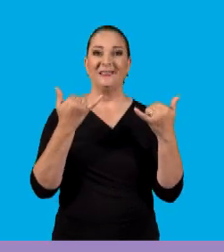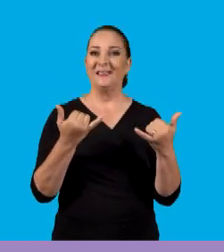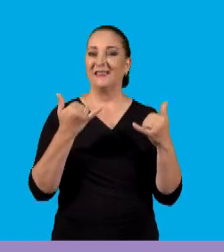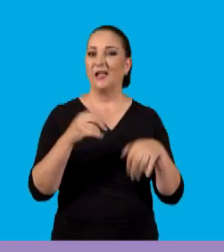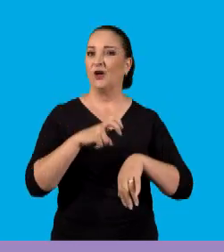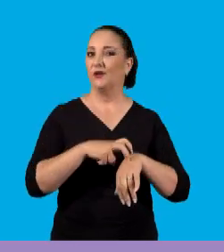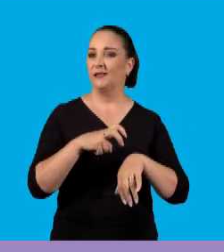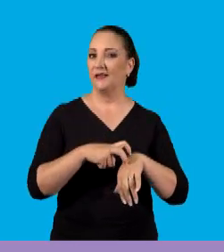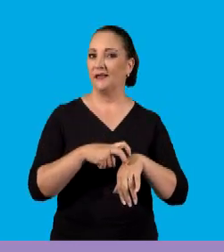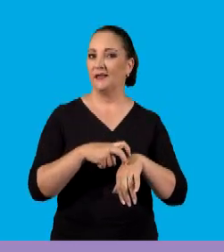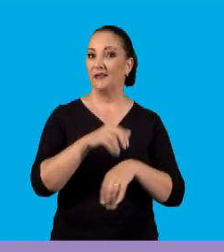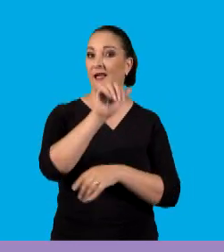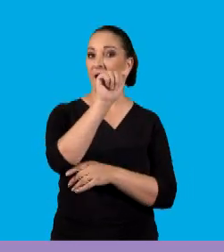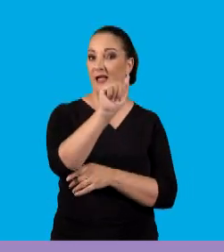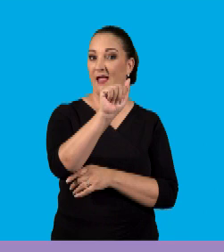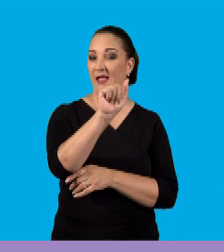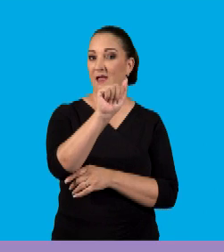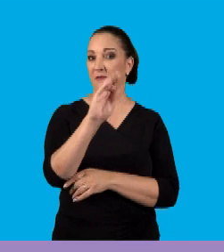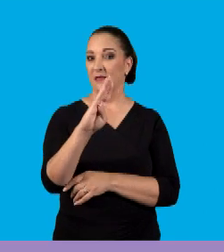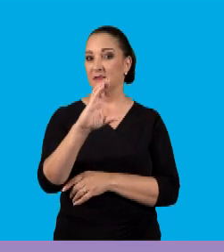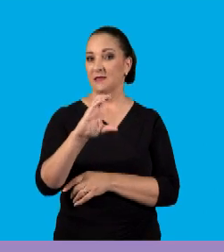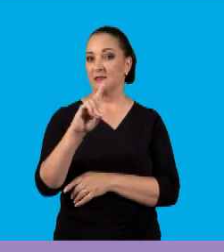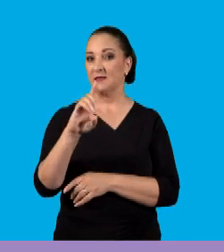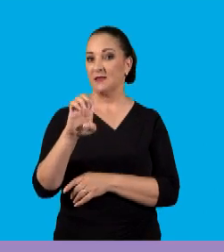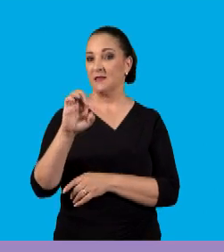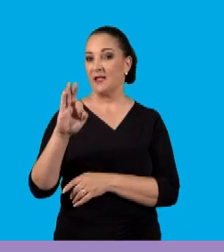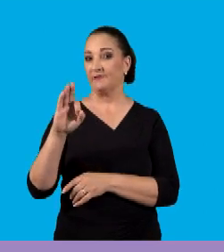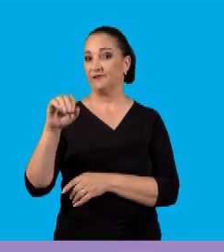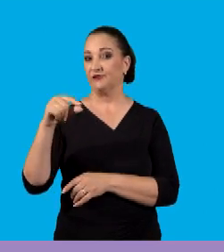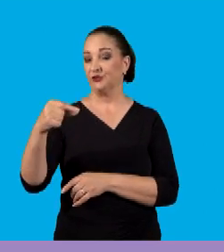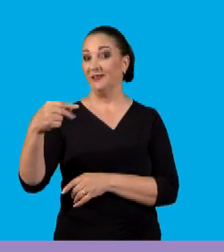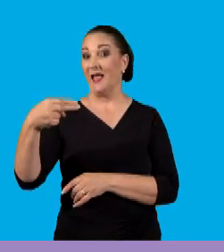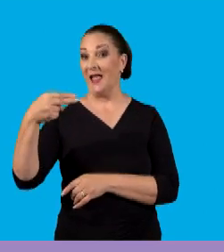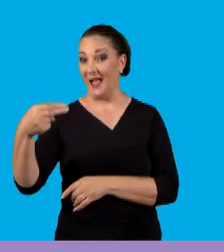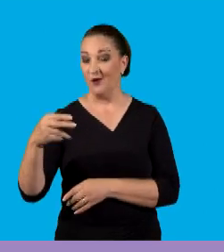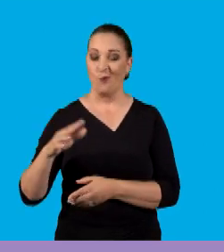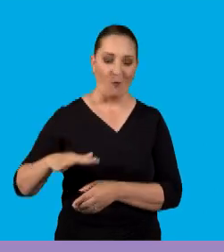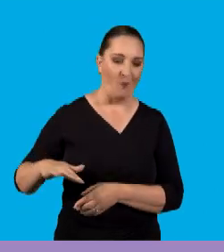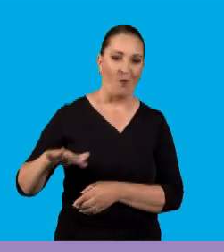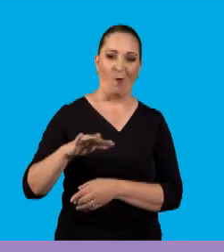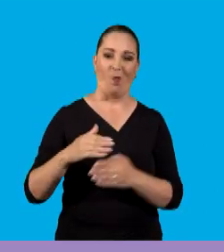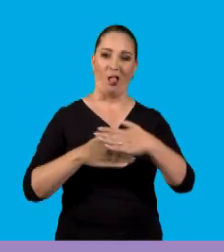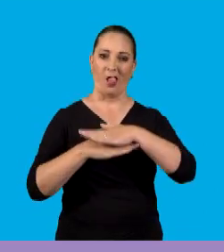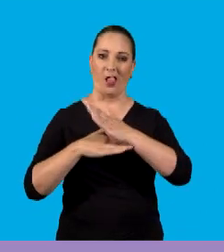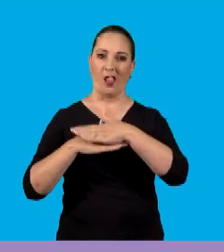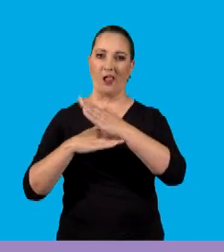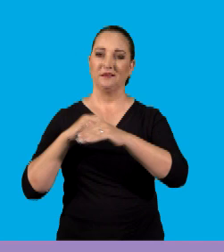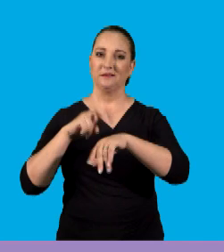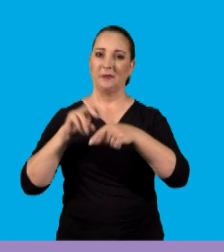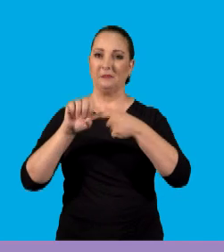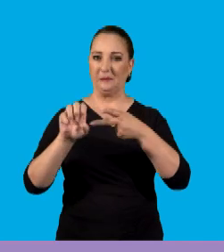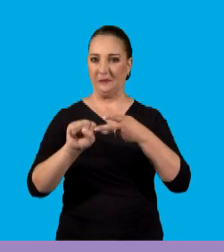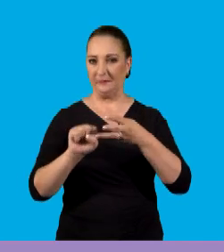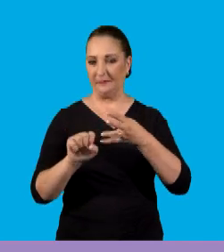determine the values of the angles marked A to H. All right, when you look at the diagram, you would